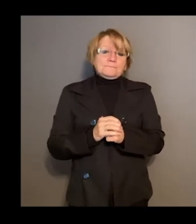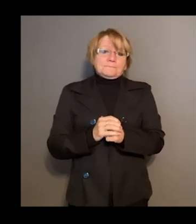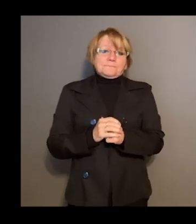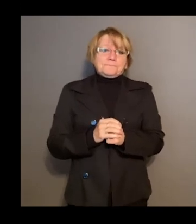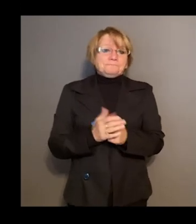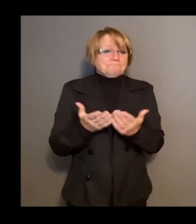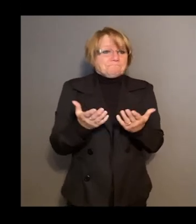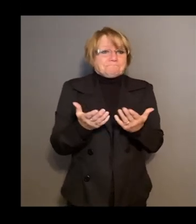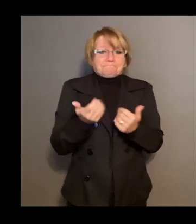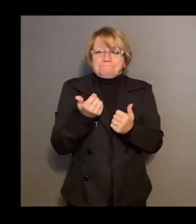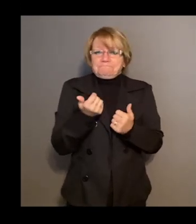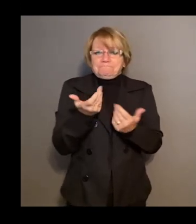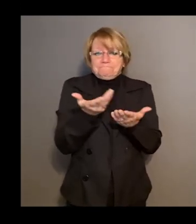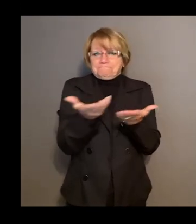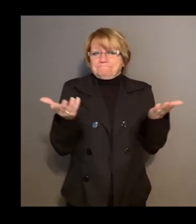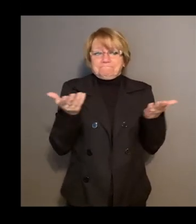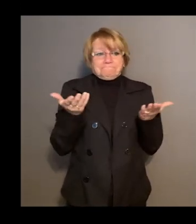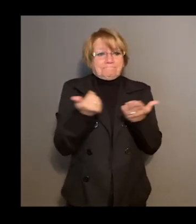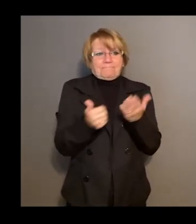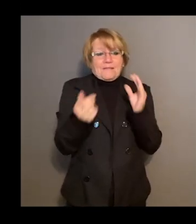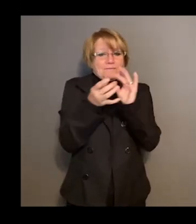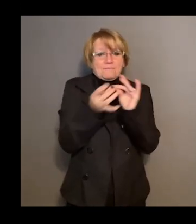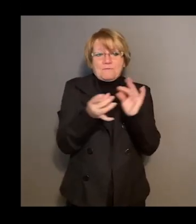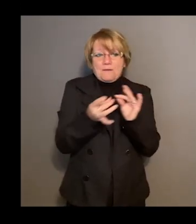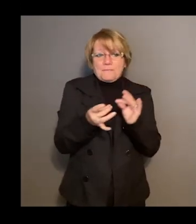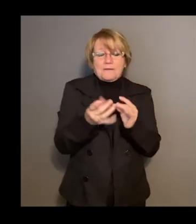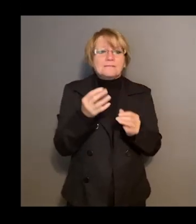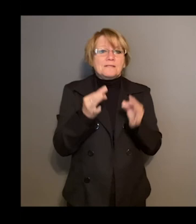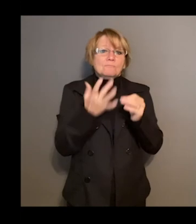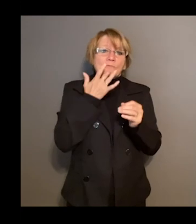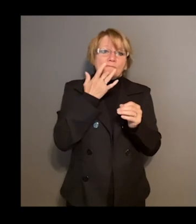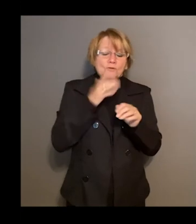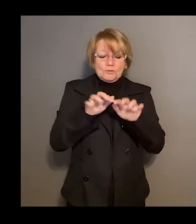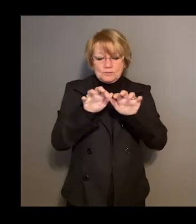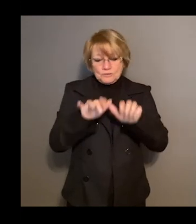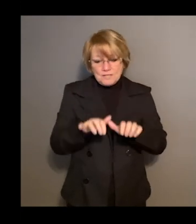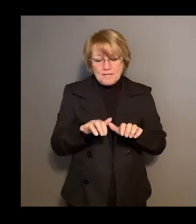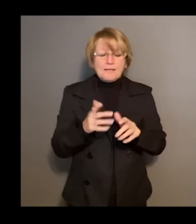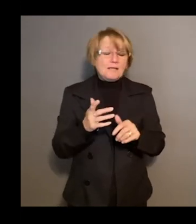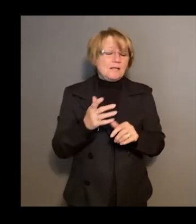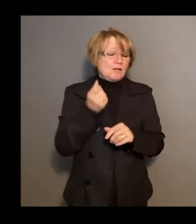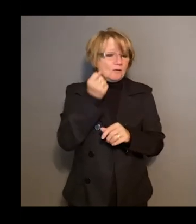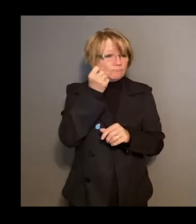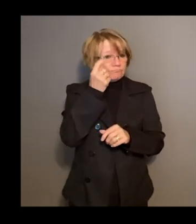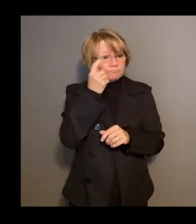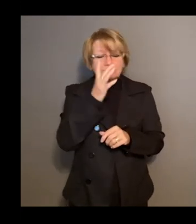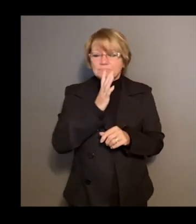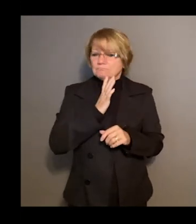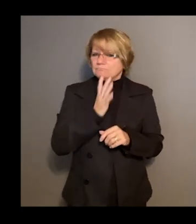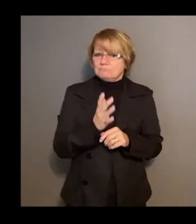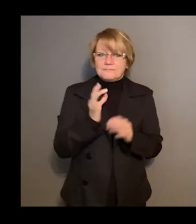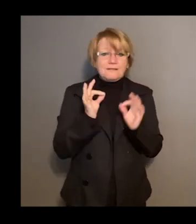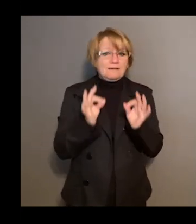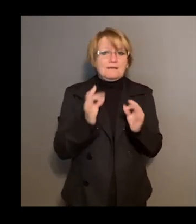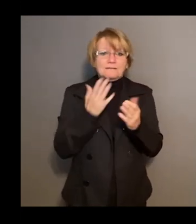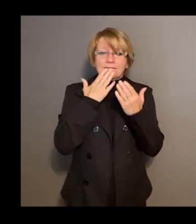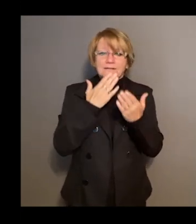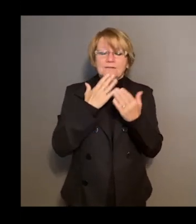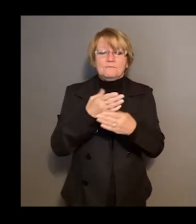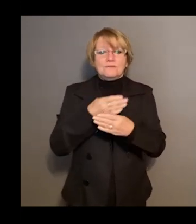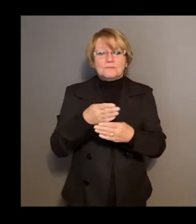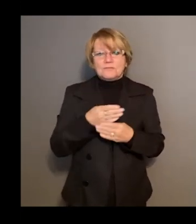You have anything to say? You have, the floor is yours. If you want to throw it in the chat because you're busy, that's absolutely